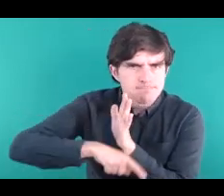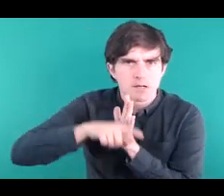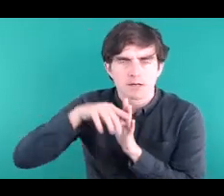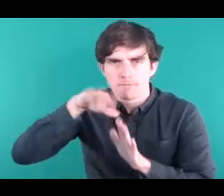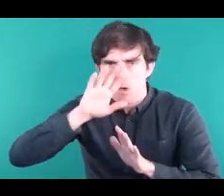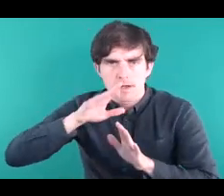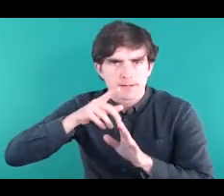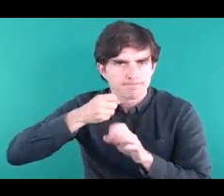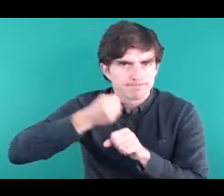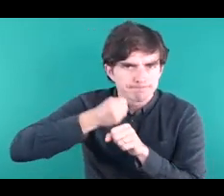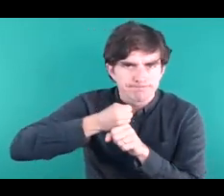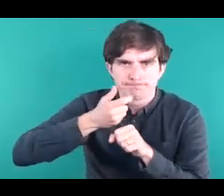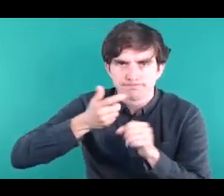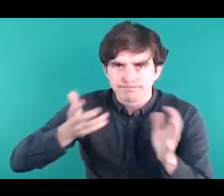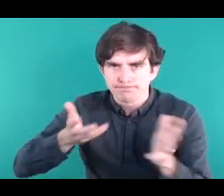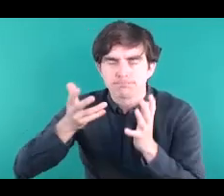education,